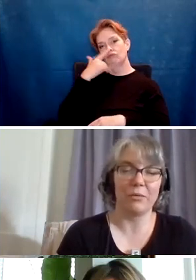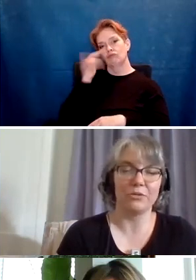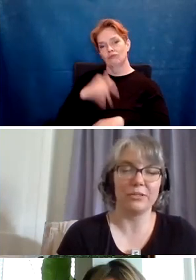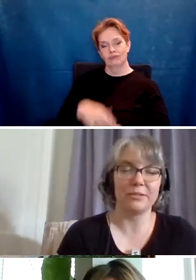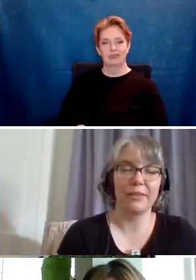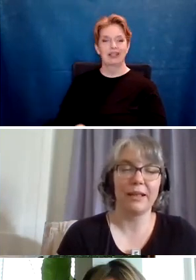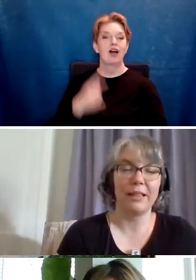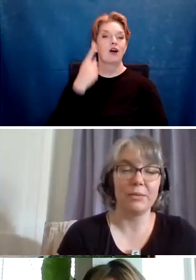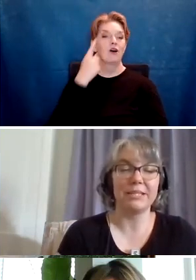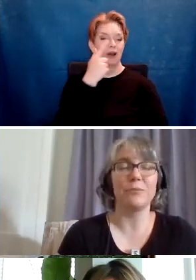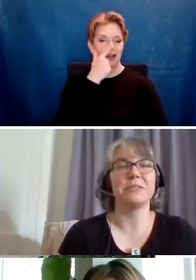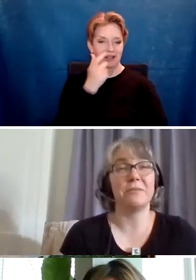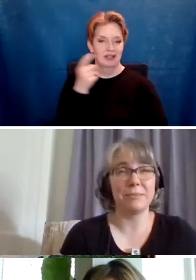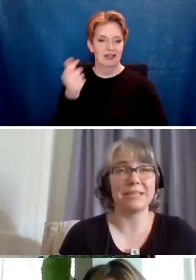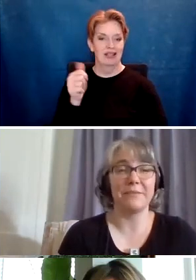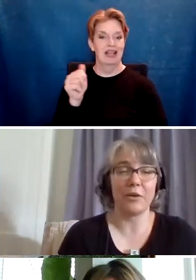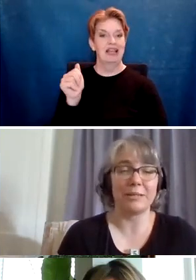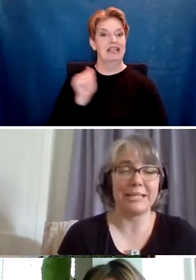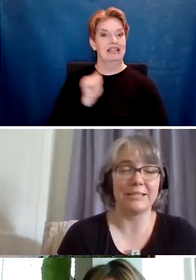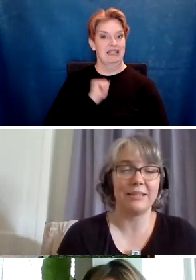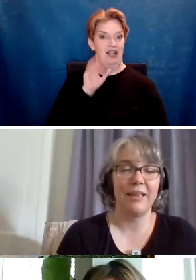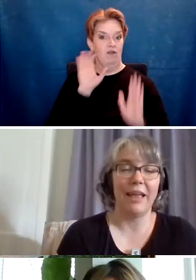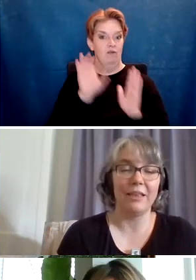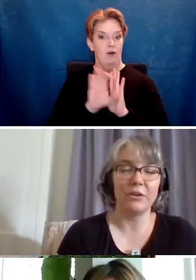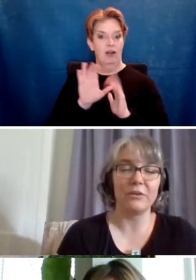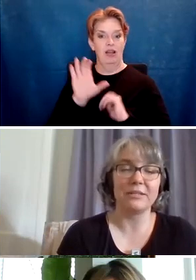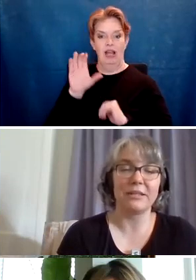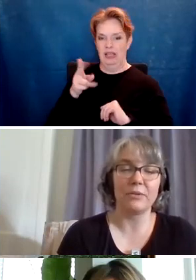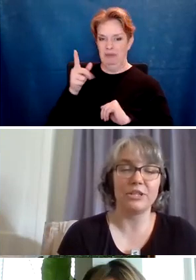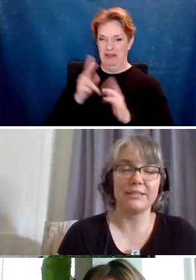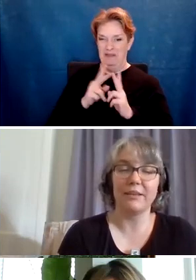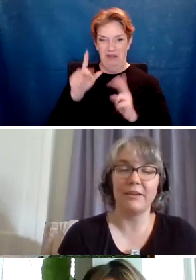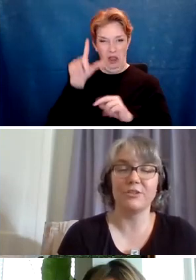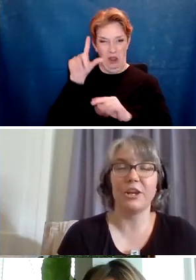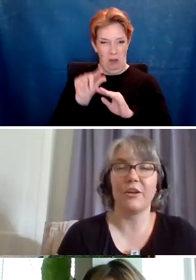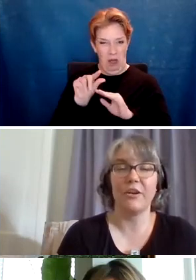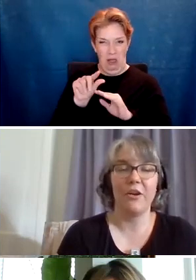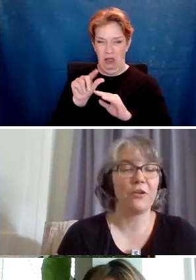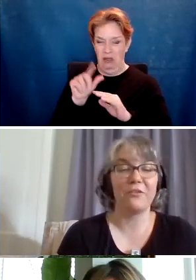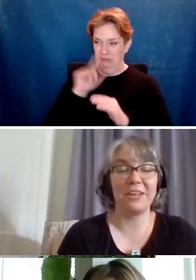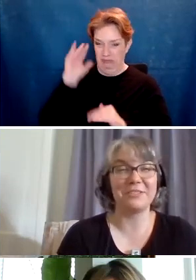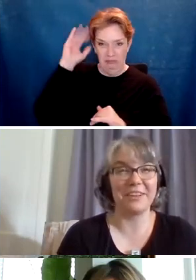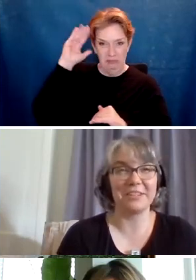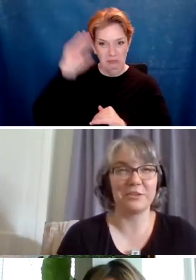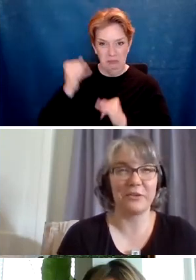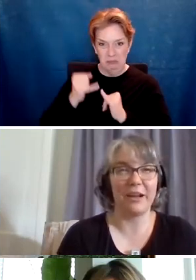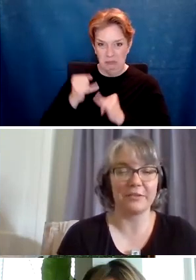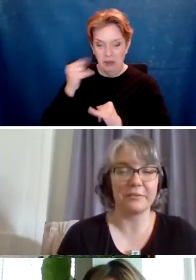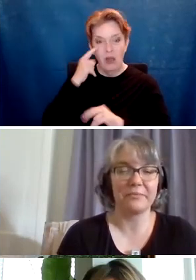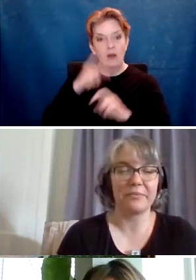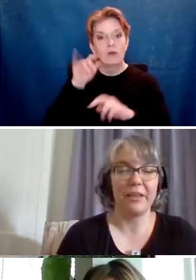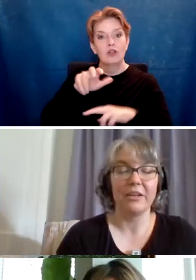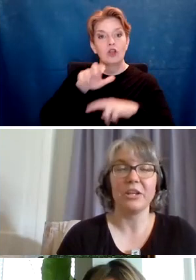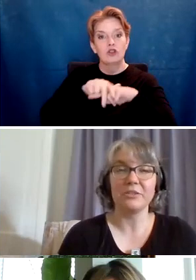this self-portrait, Clementine was famously very petite, and you'll notice that when she is sitting on this chair, her feet do not touch the